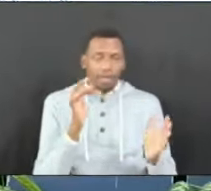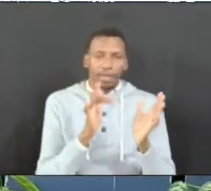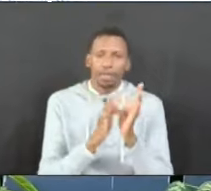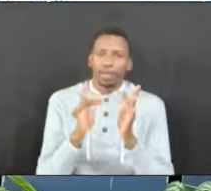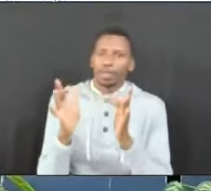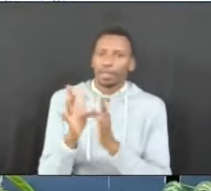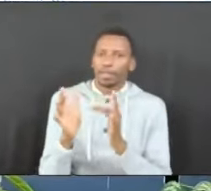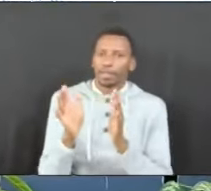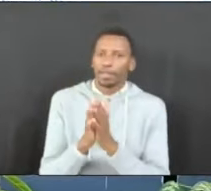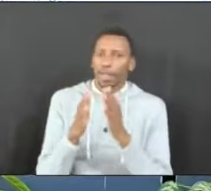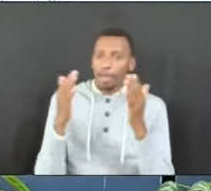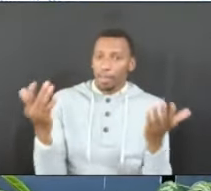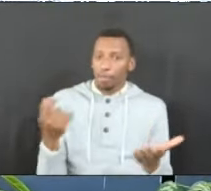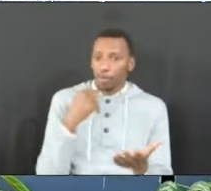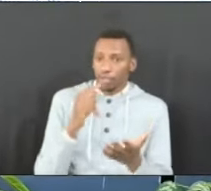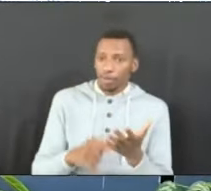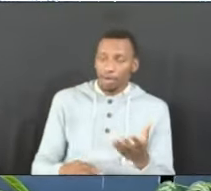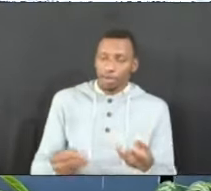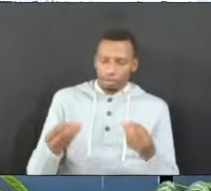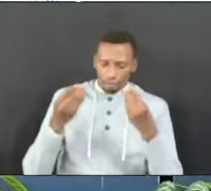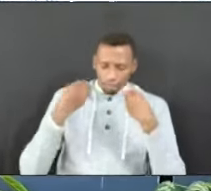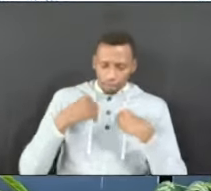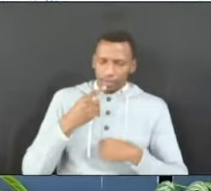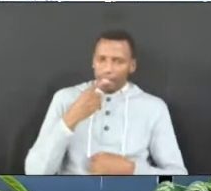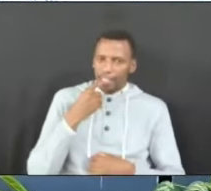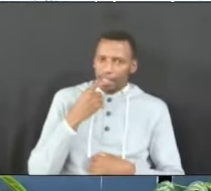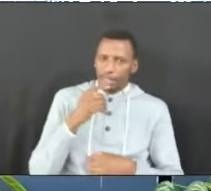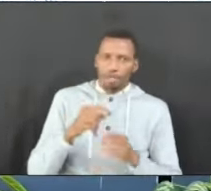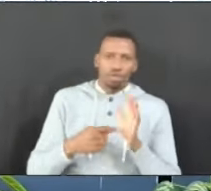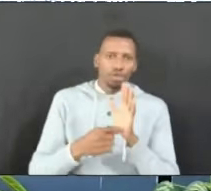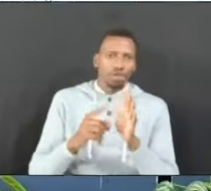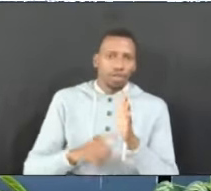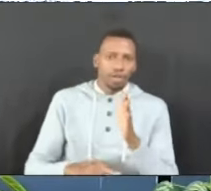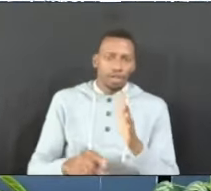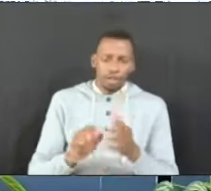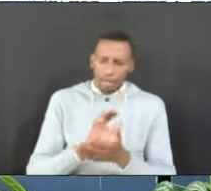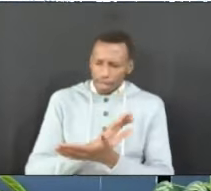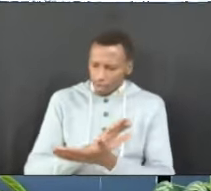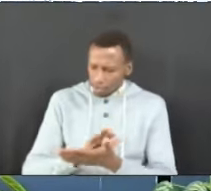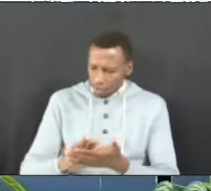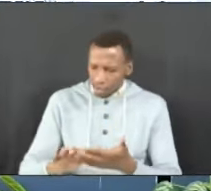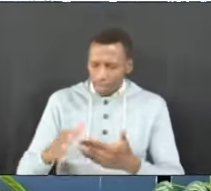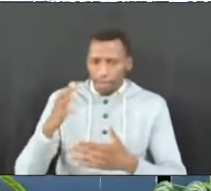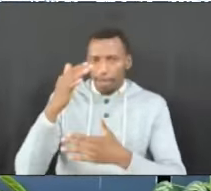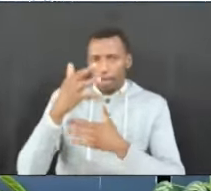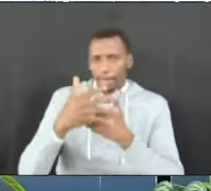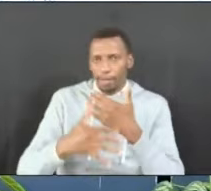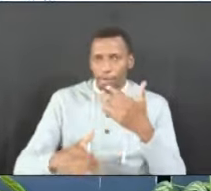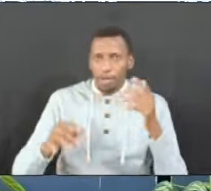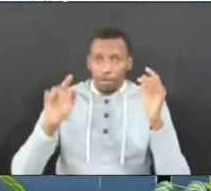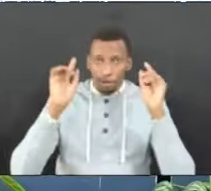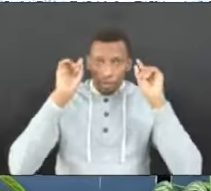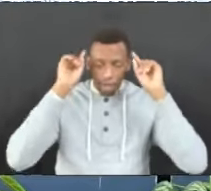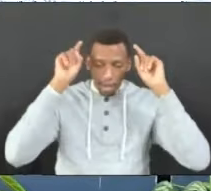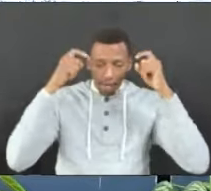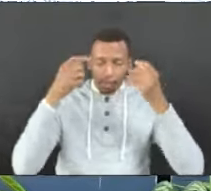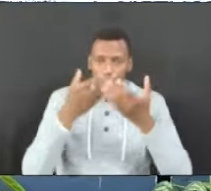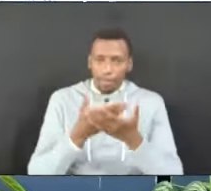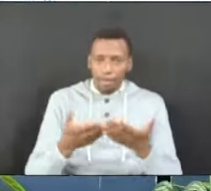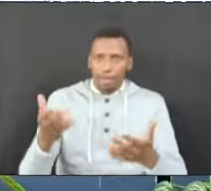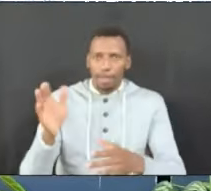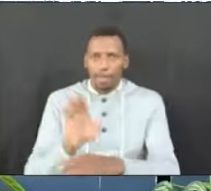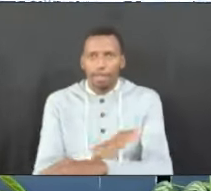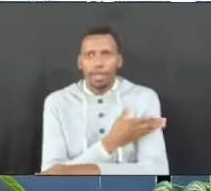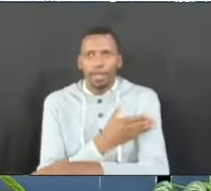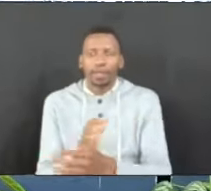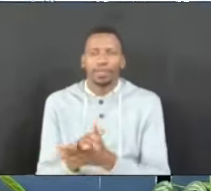white, showing that they've been washed in the blood of the Lamb, then the Bible says they sang. And they sang the